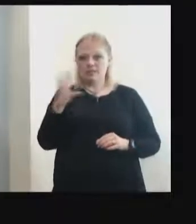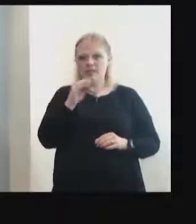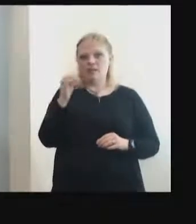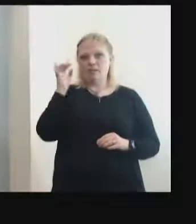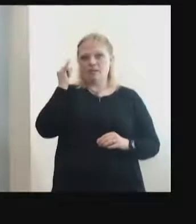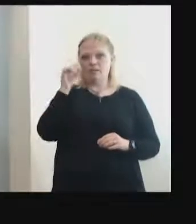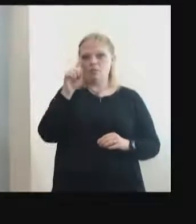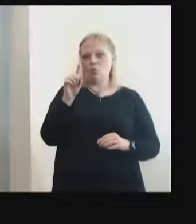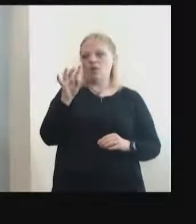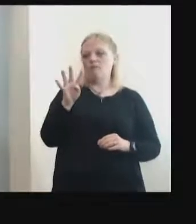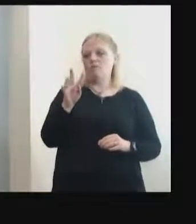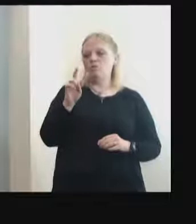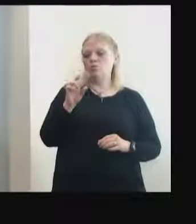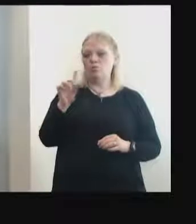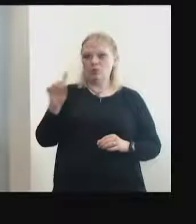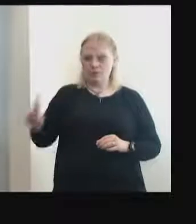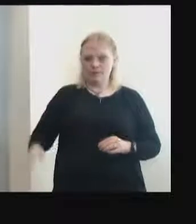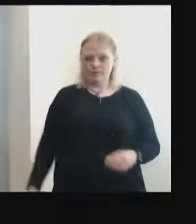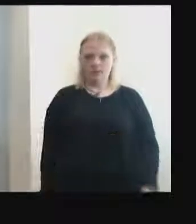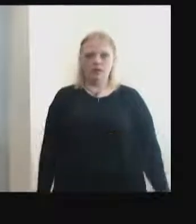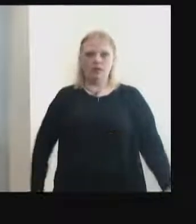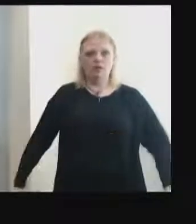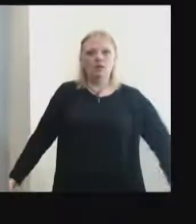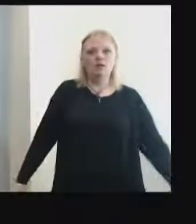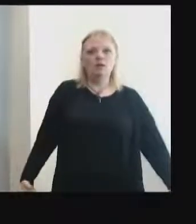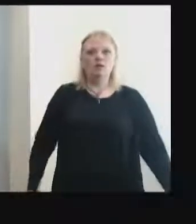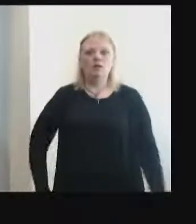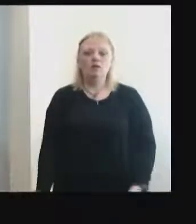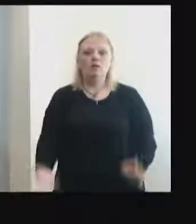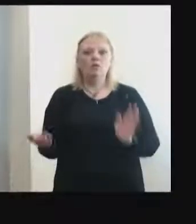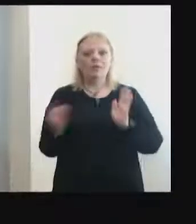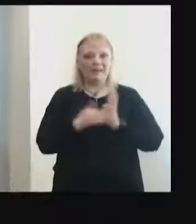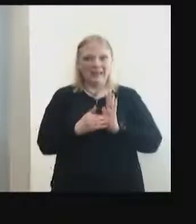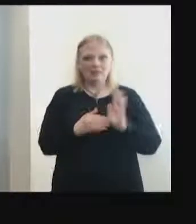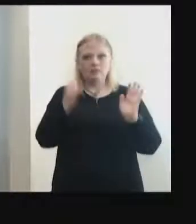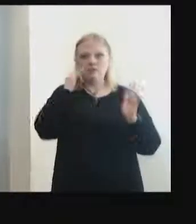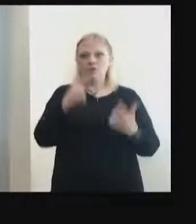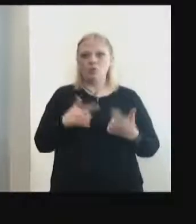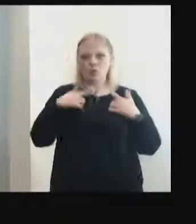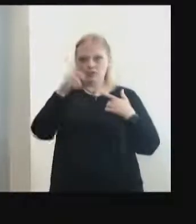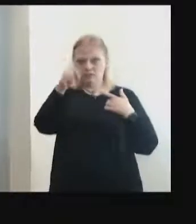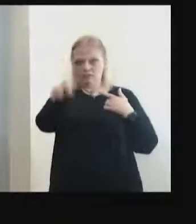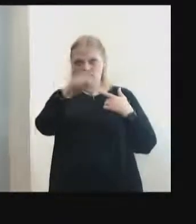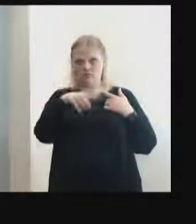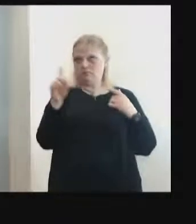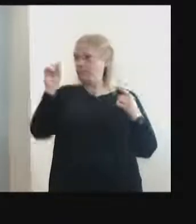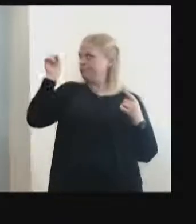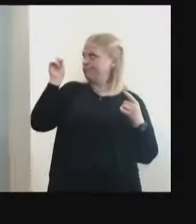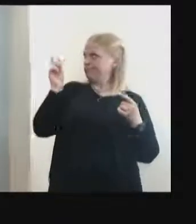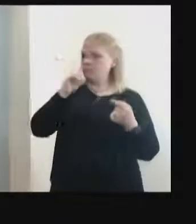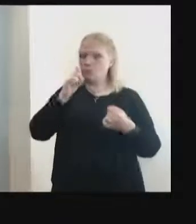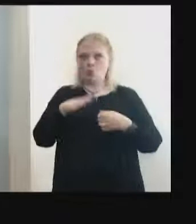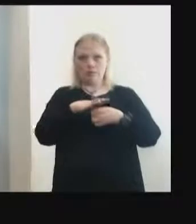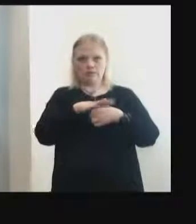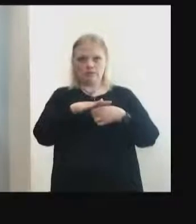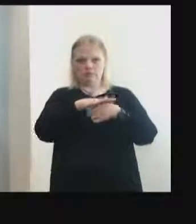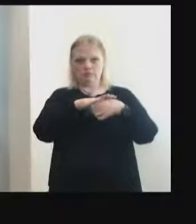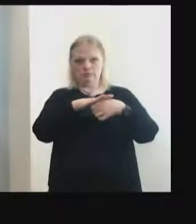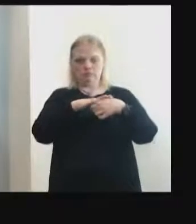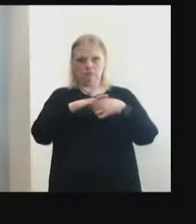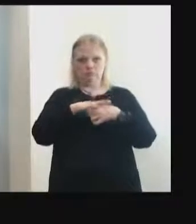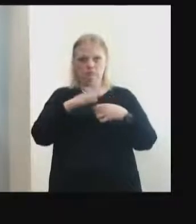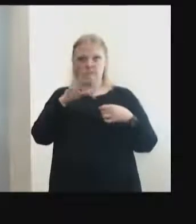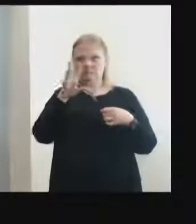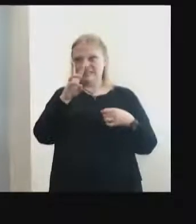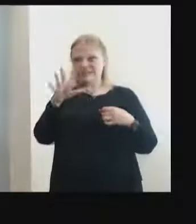Buffalo 14211. So again, if you live in those areas, you're 65 plus or over